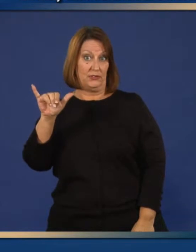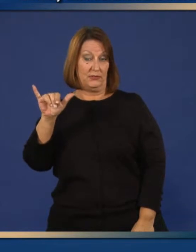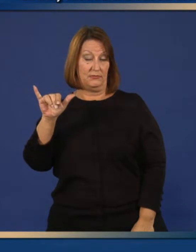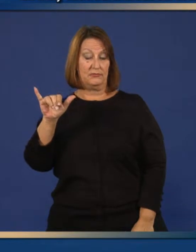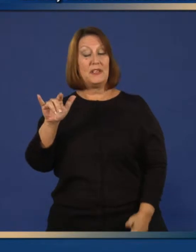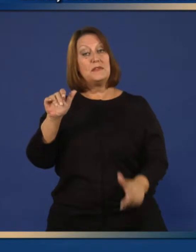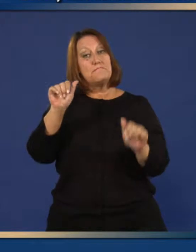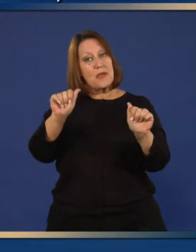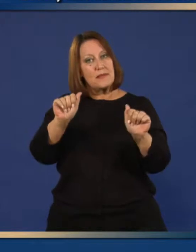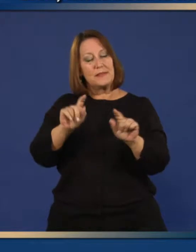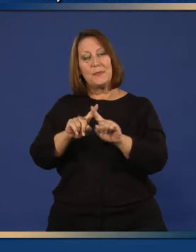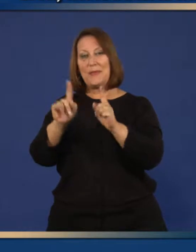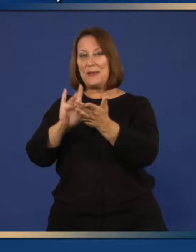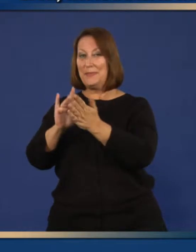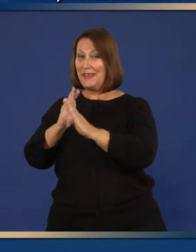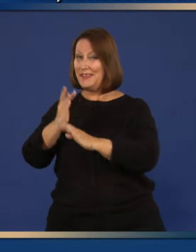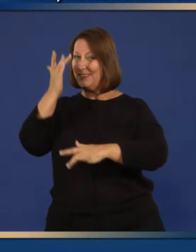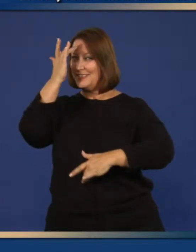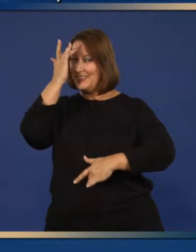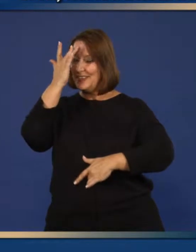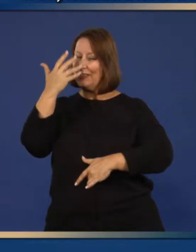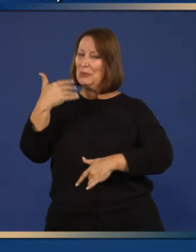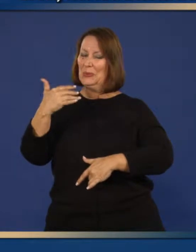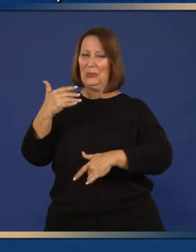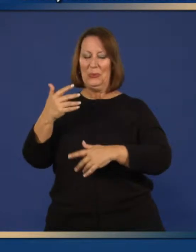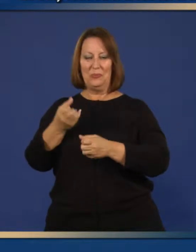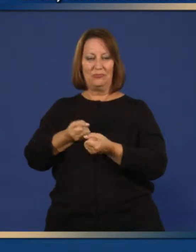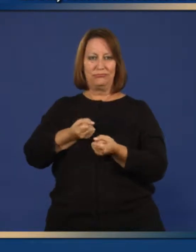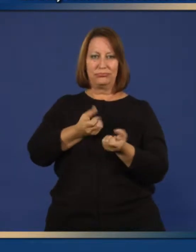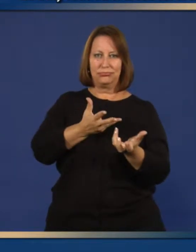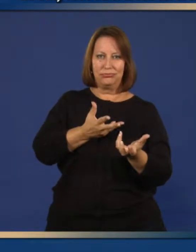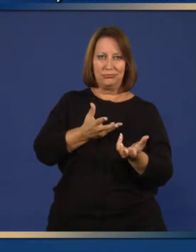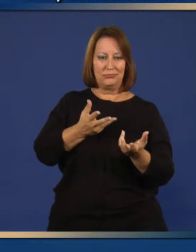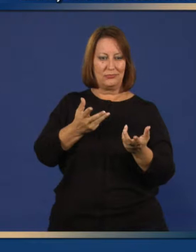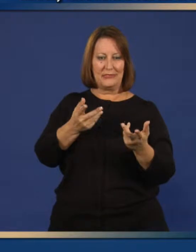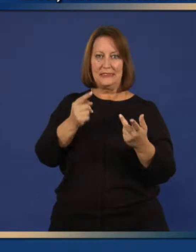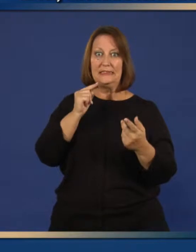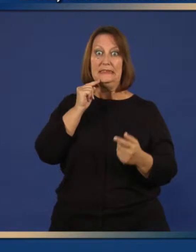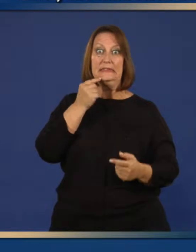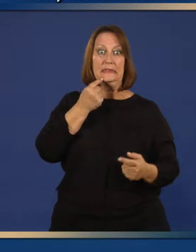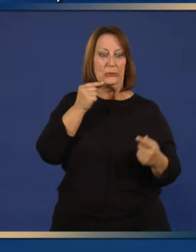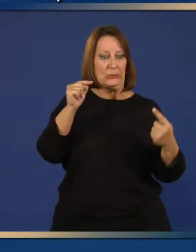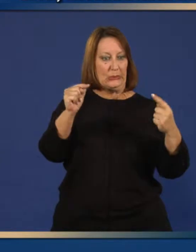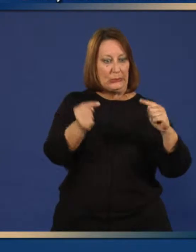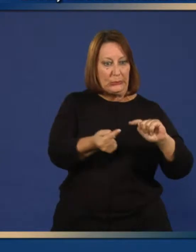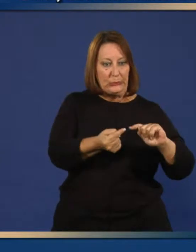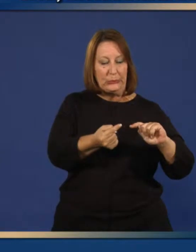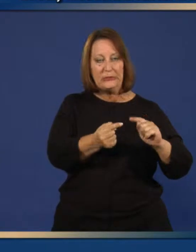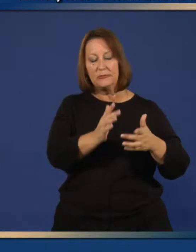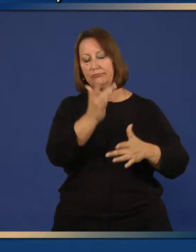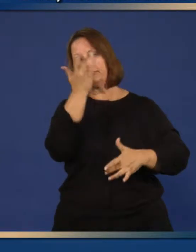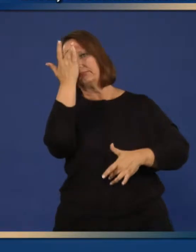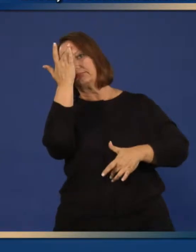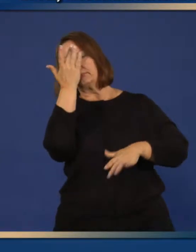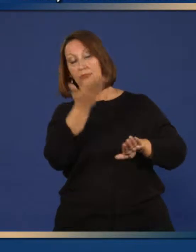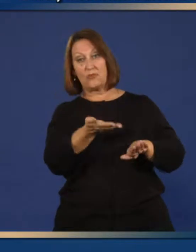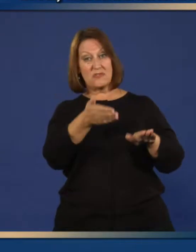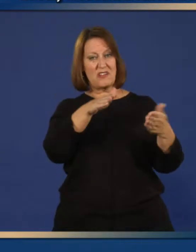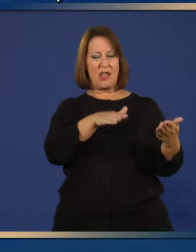The risk of a vaccine causing serious harm or death is extremely small.